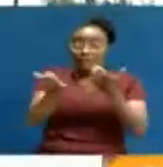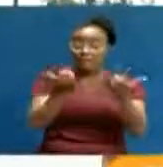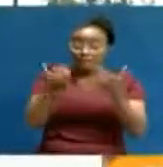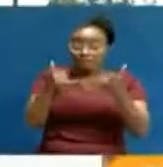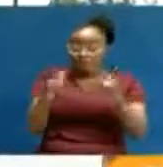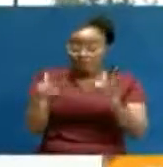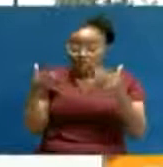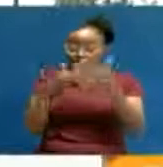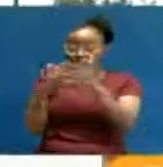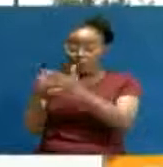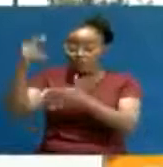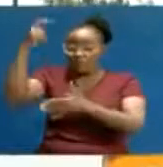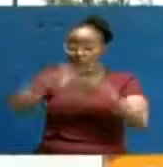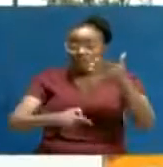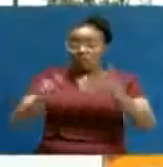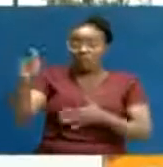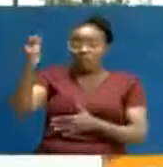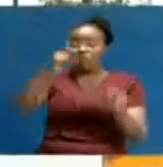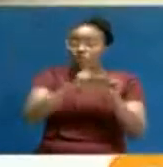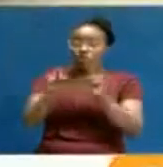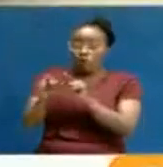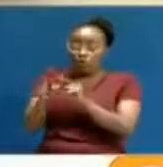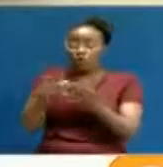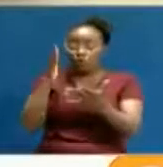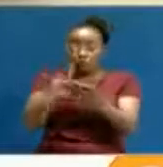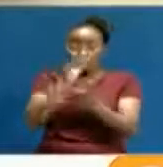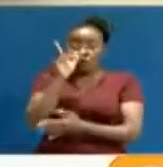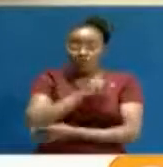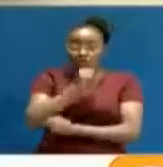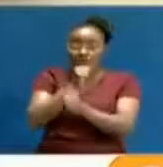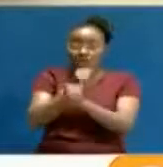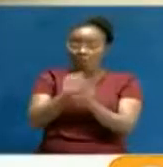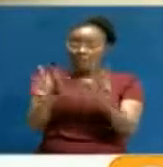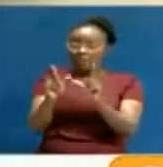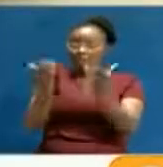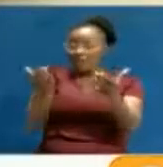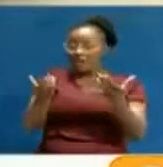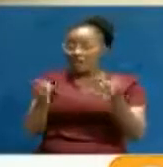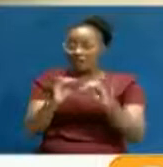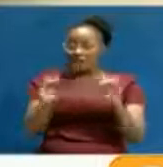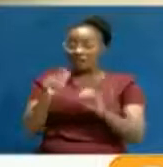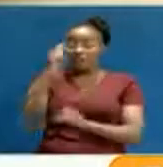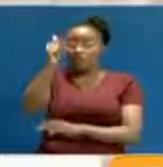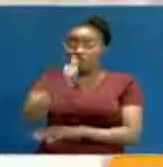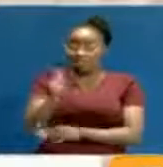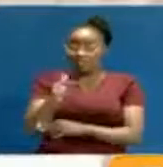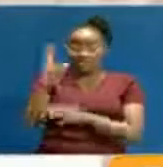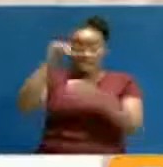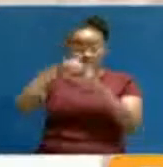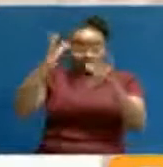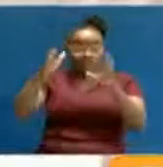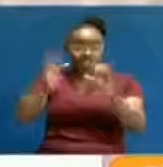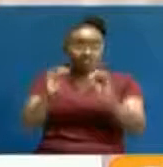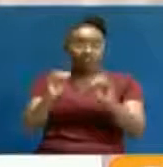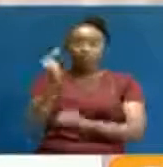push to eliminate non-tariff barriers, the president also asserting that work permits were not required for Tanzanian investors. Haja